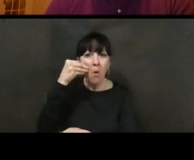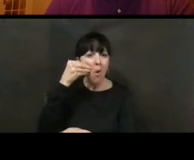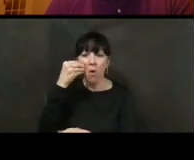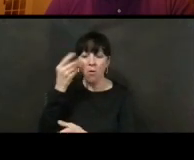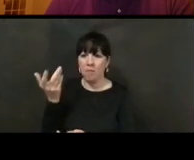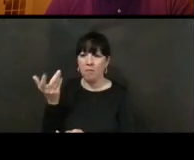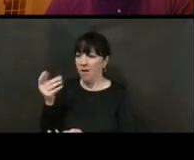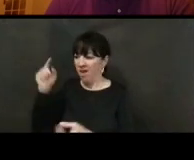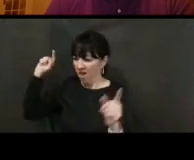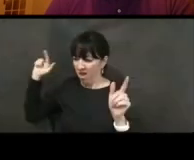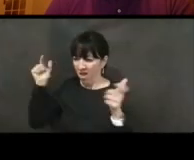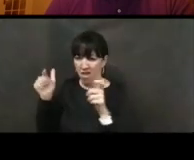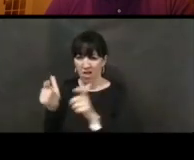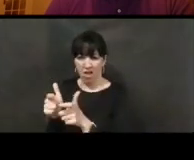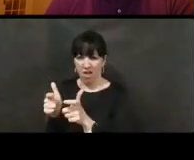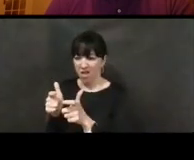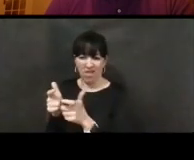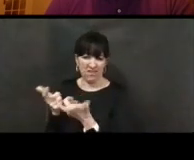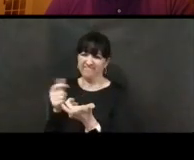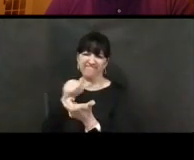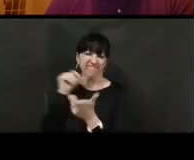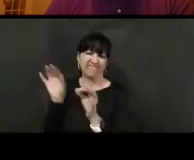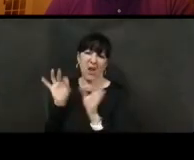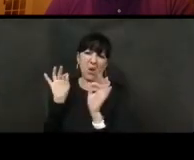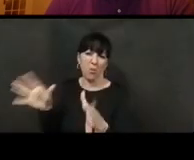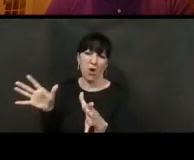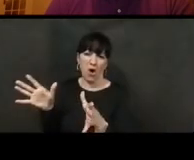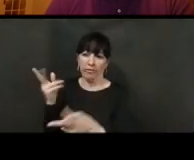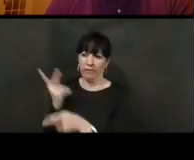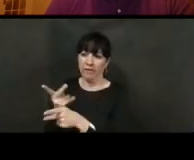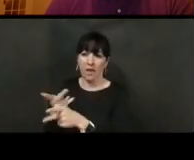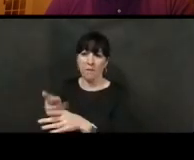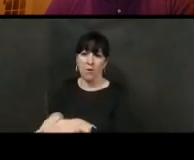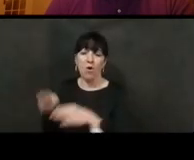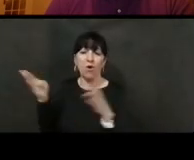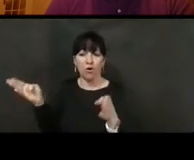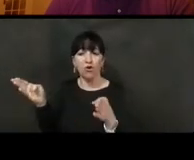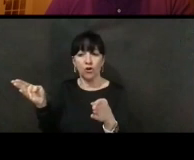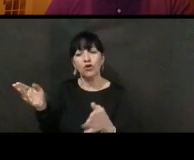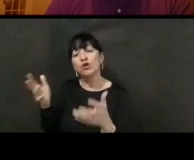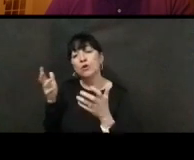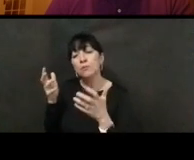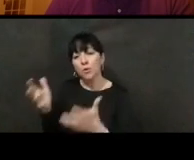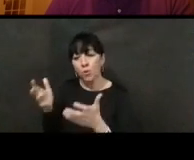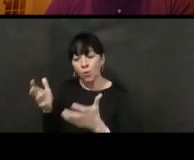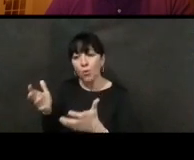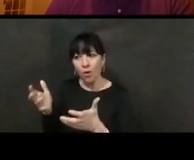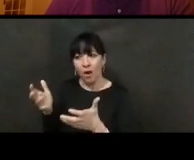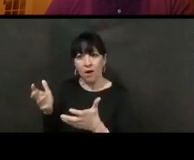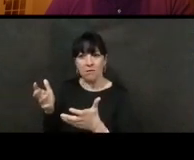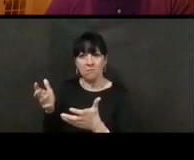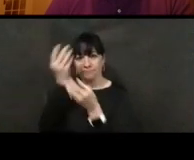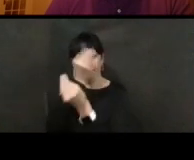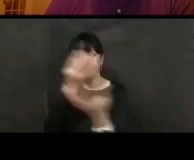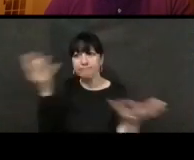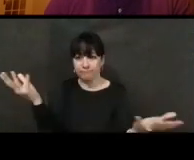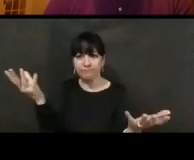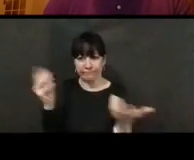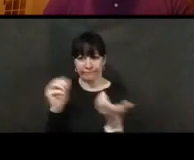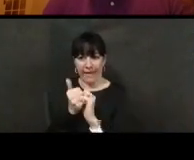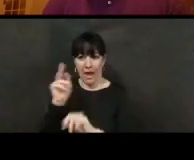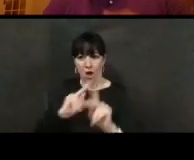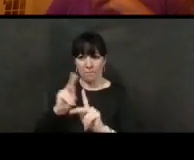enough reopened so that when we do have people returning to work, there's someone somewhere for them to bring their children. So there's a critical